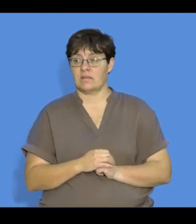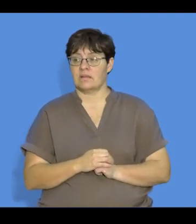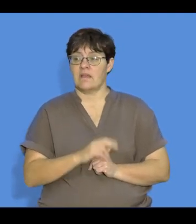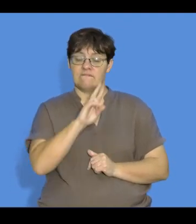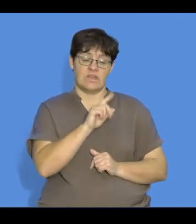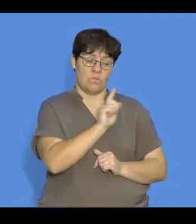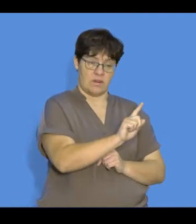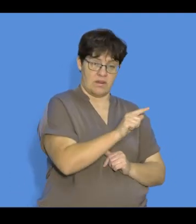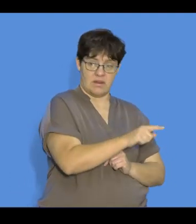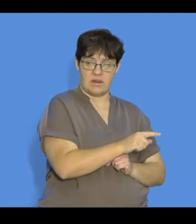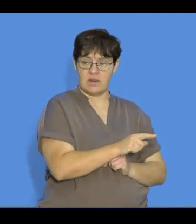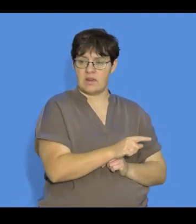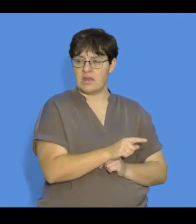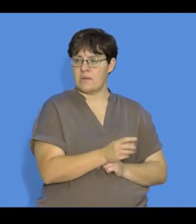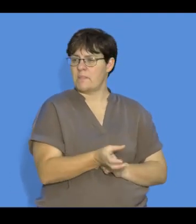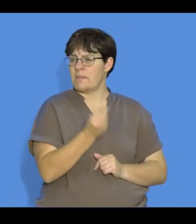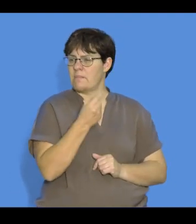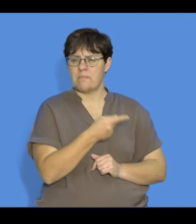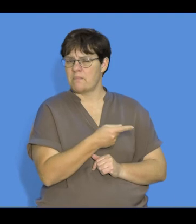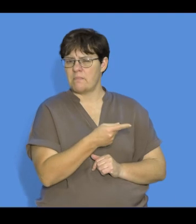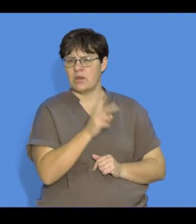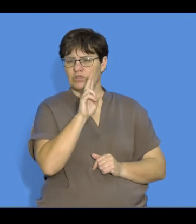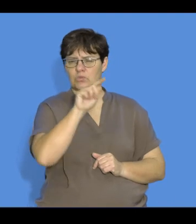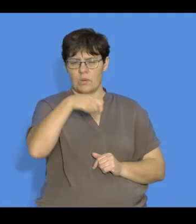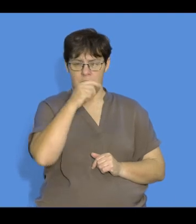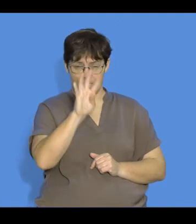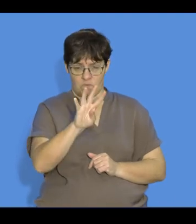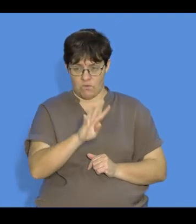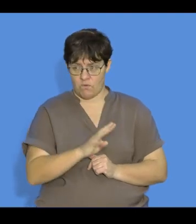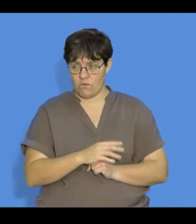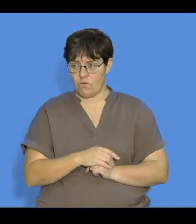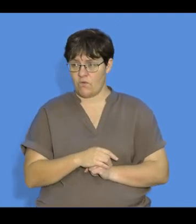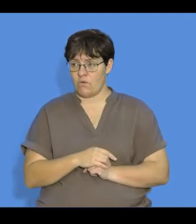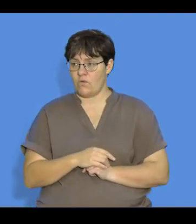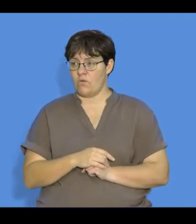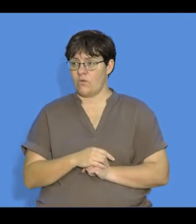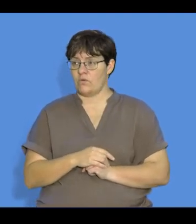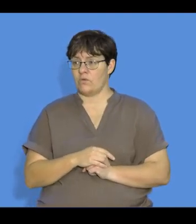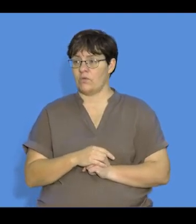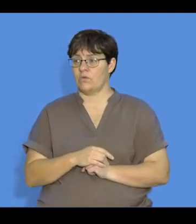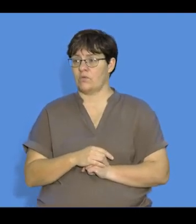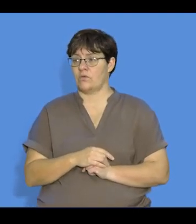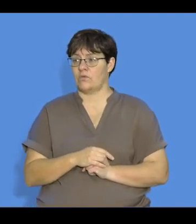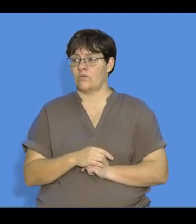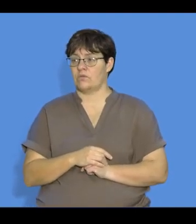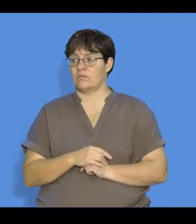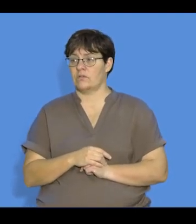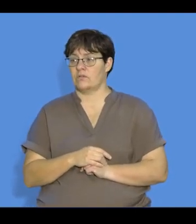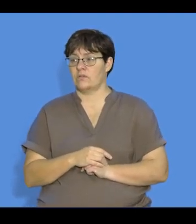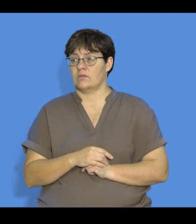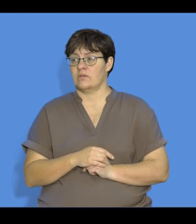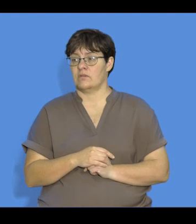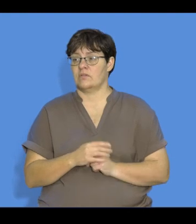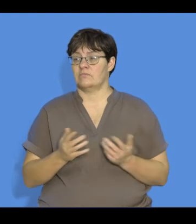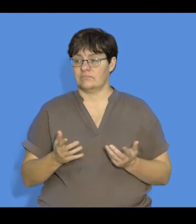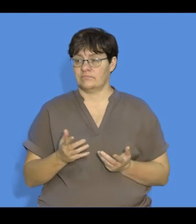volts, and then V1, we managed to get V1, I think V1 was 2.4. Just we'll verify that,